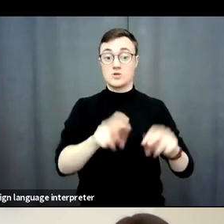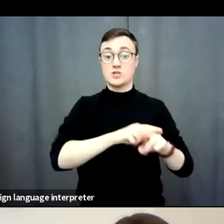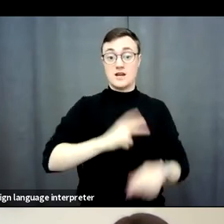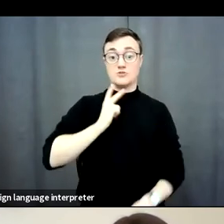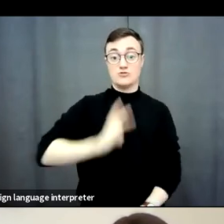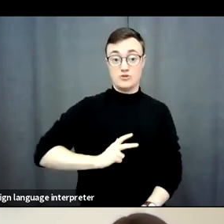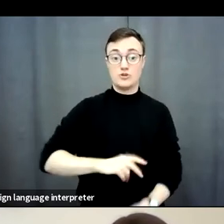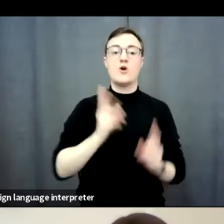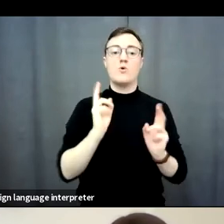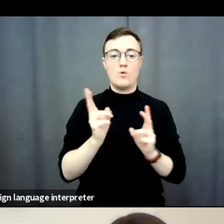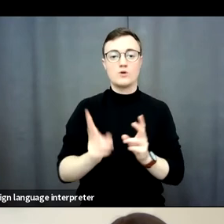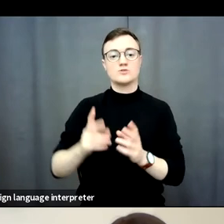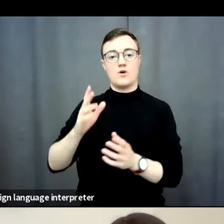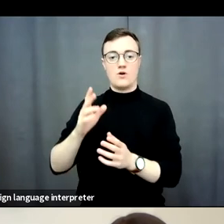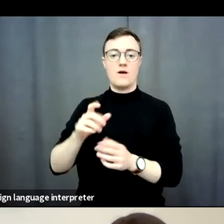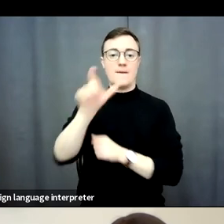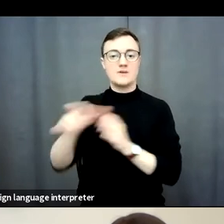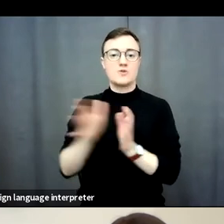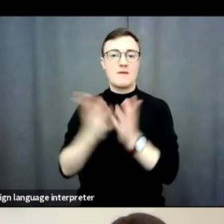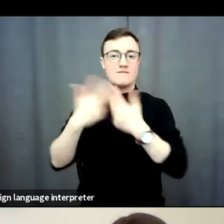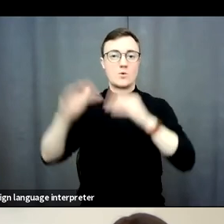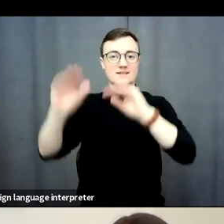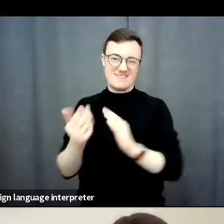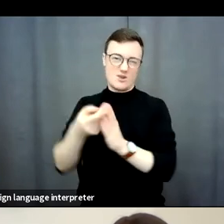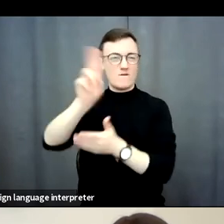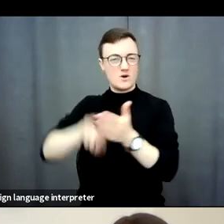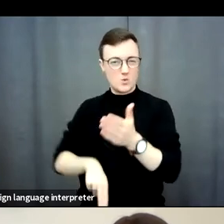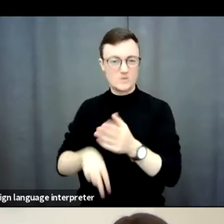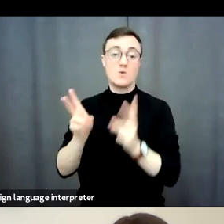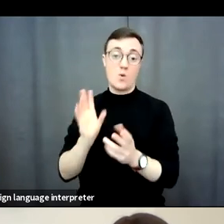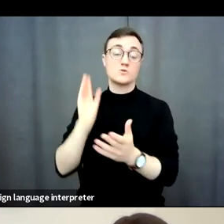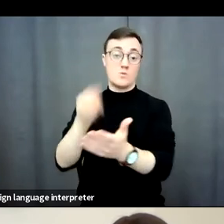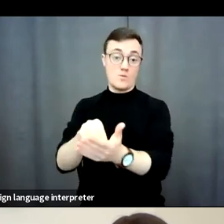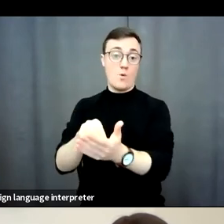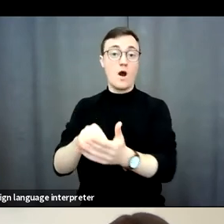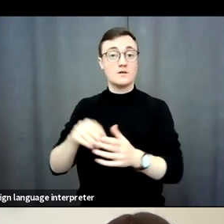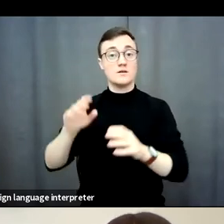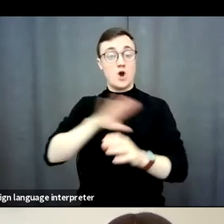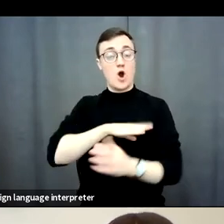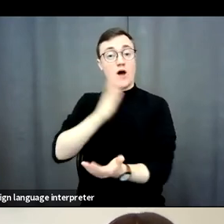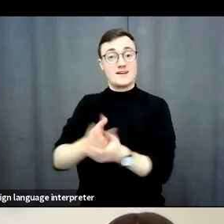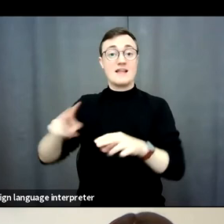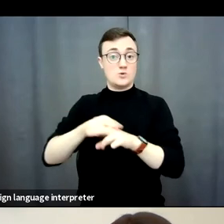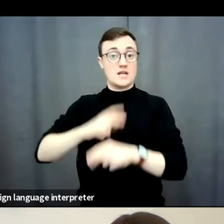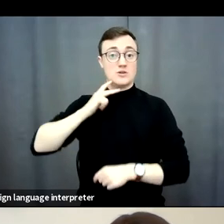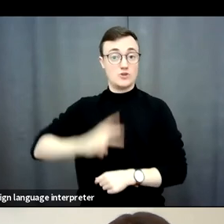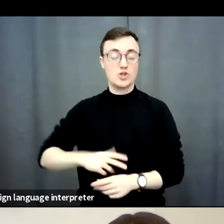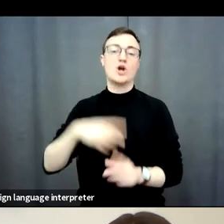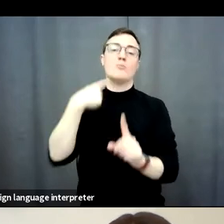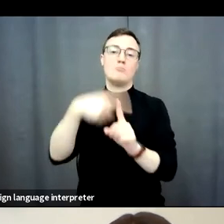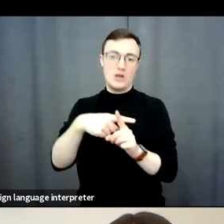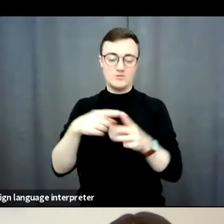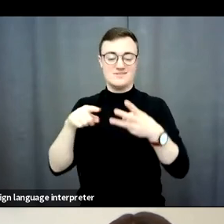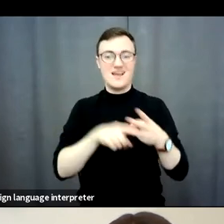the Rights of Persons with Disabilities, and also in Agenda 2030. And I think that